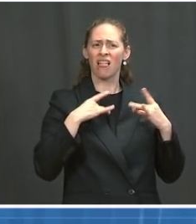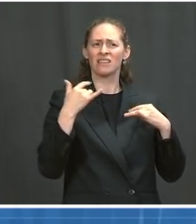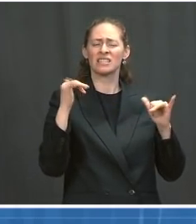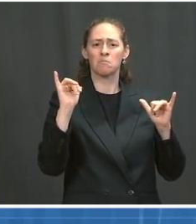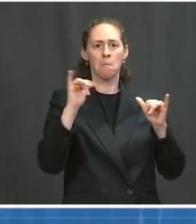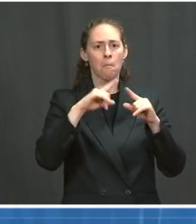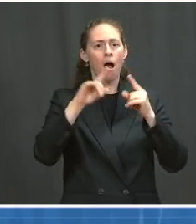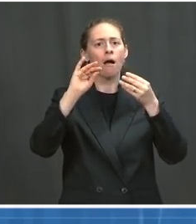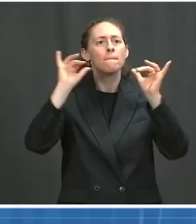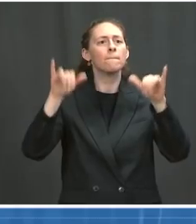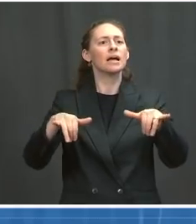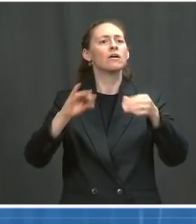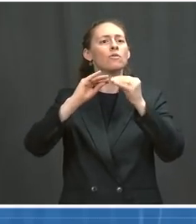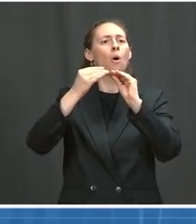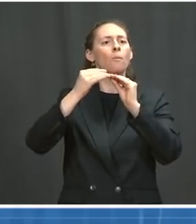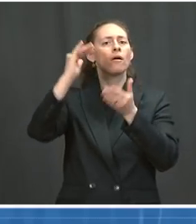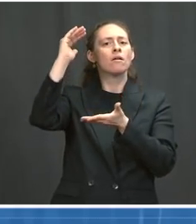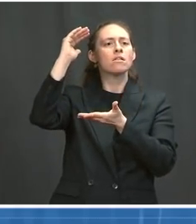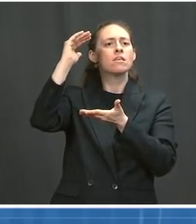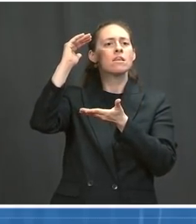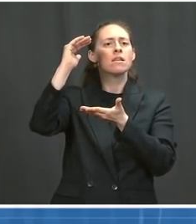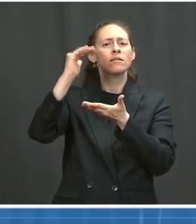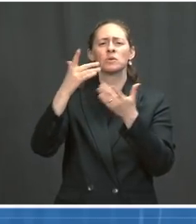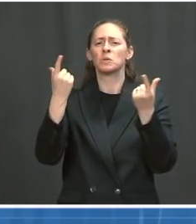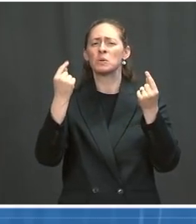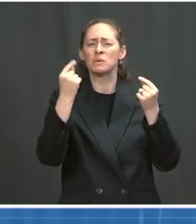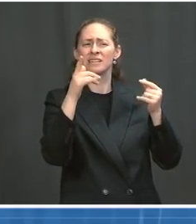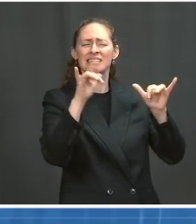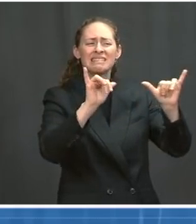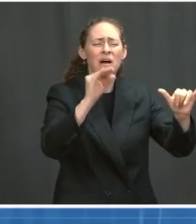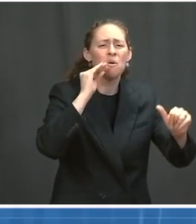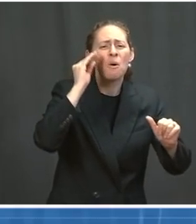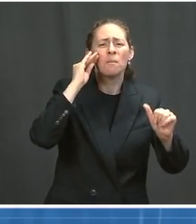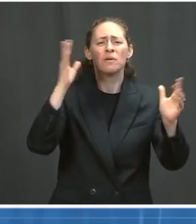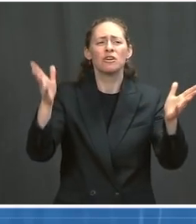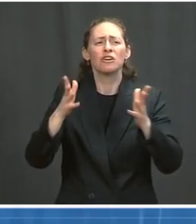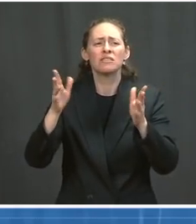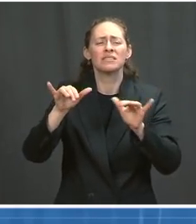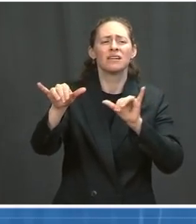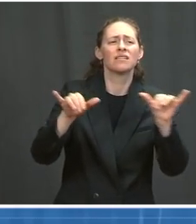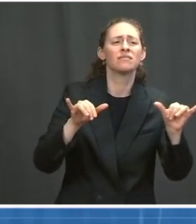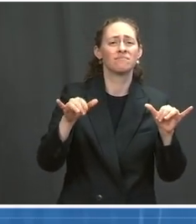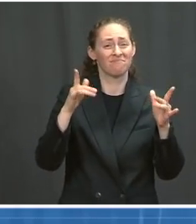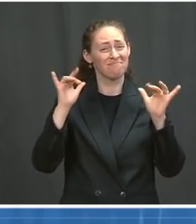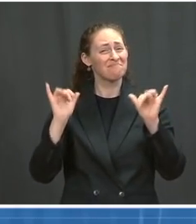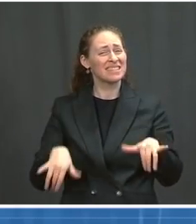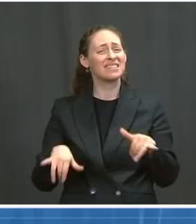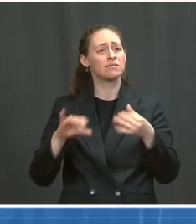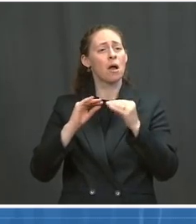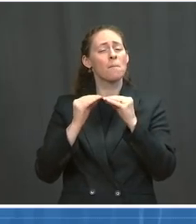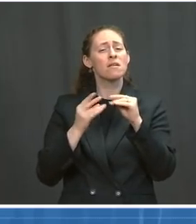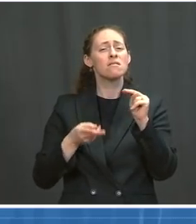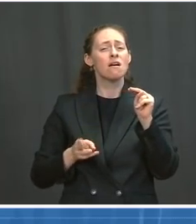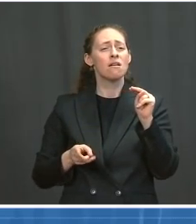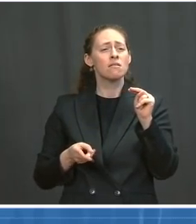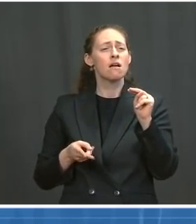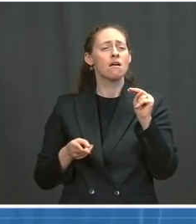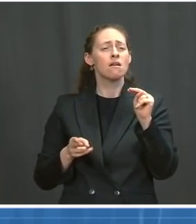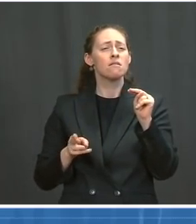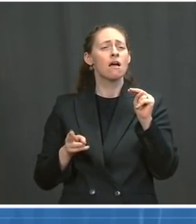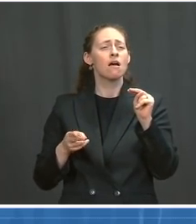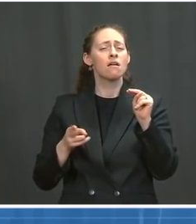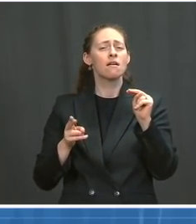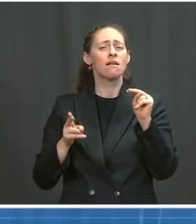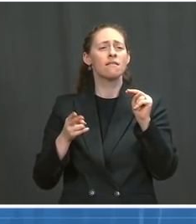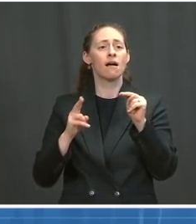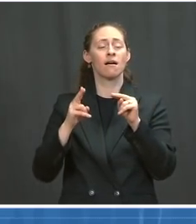lockdown. The cases continued to surge. They added an additional lockdown on January 8th, while